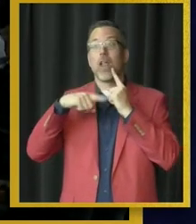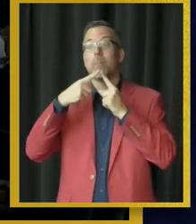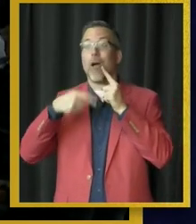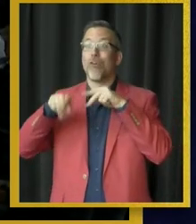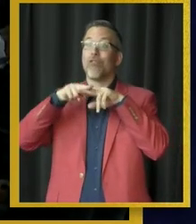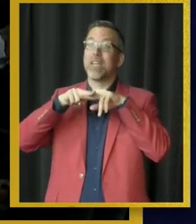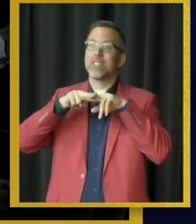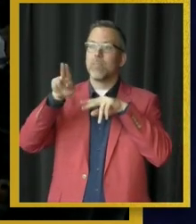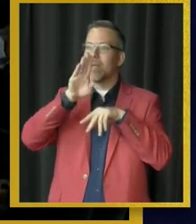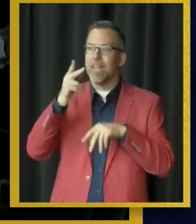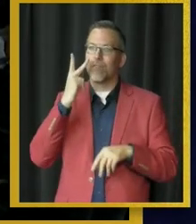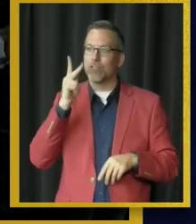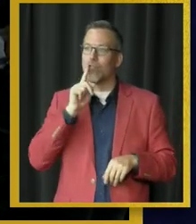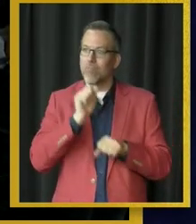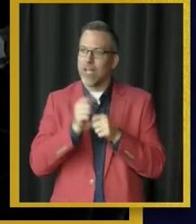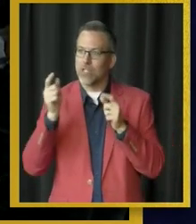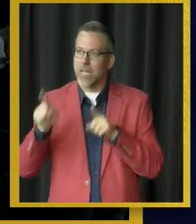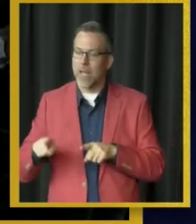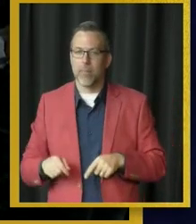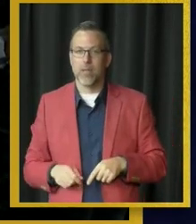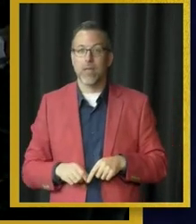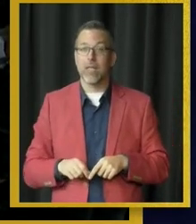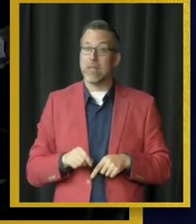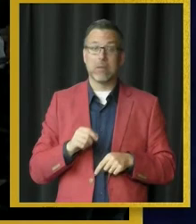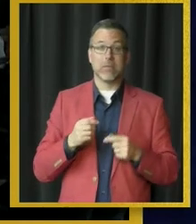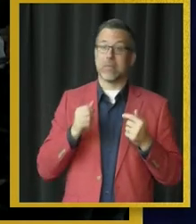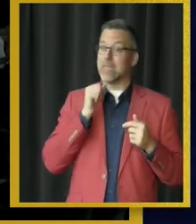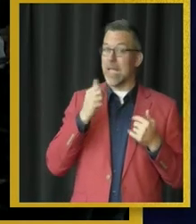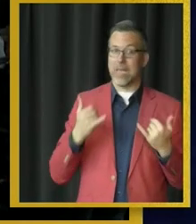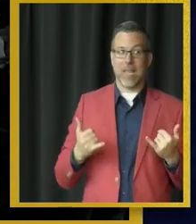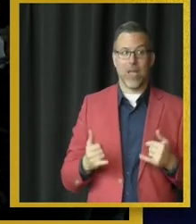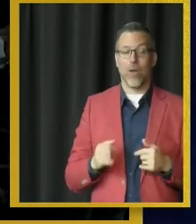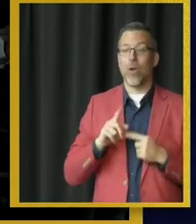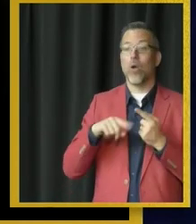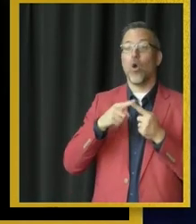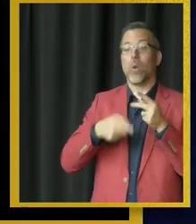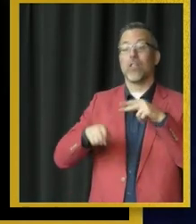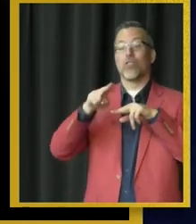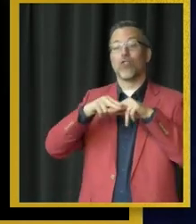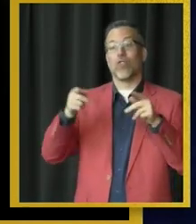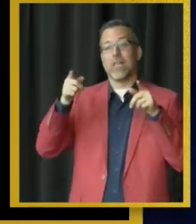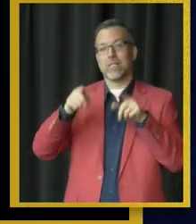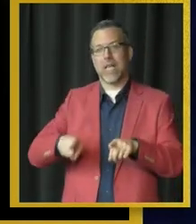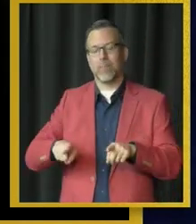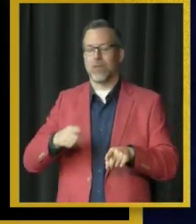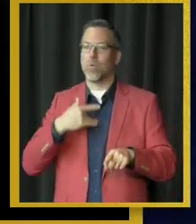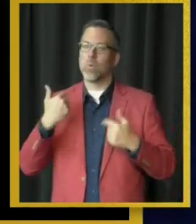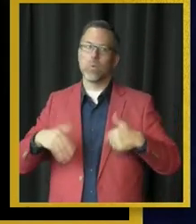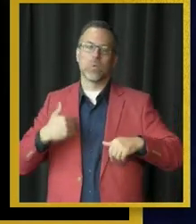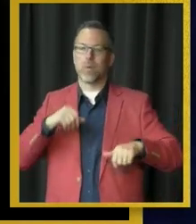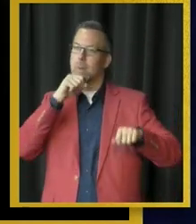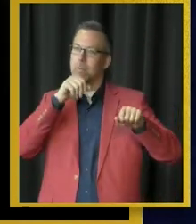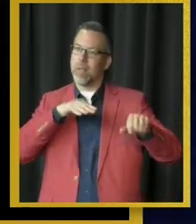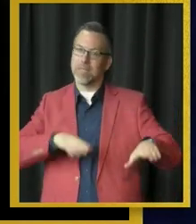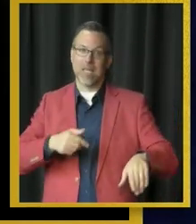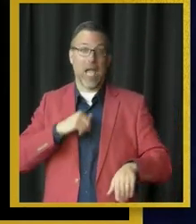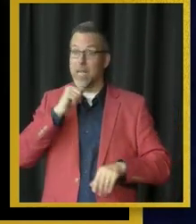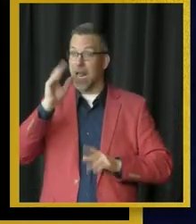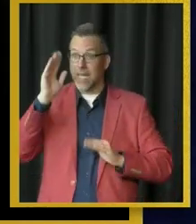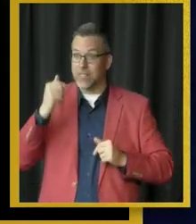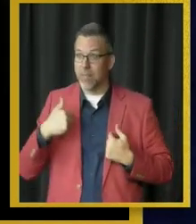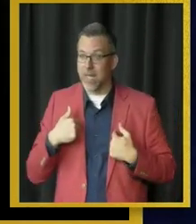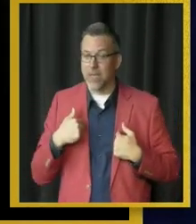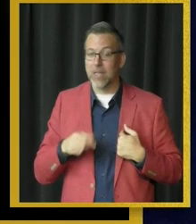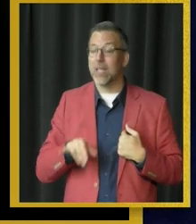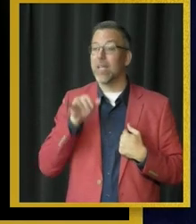saw them come my way. But not this one. So when the raises did come along, it was a blessing I wasn't expecting. And